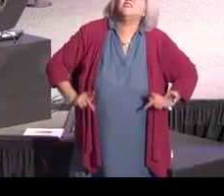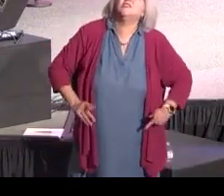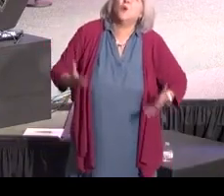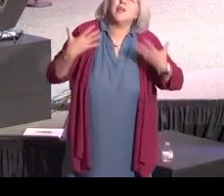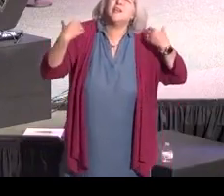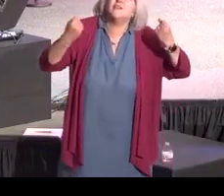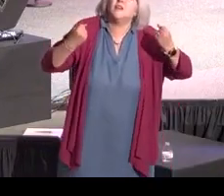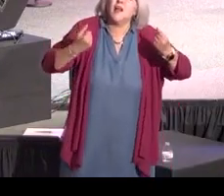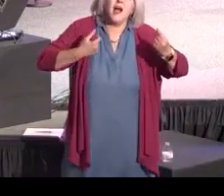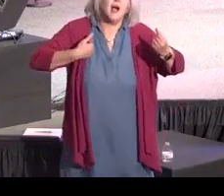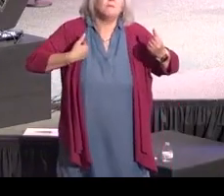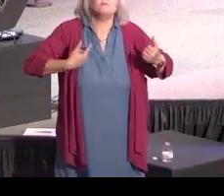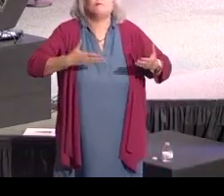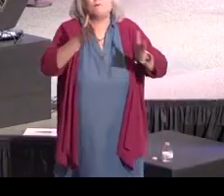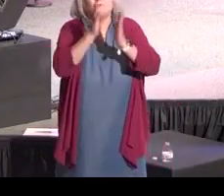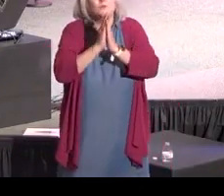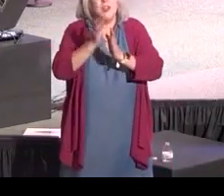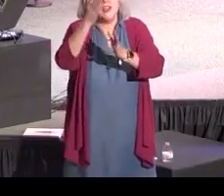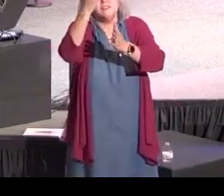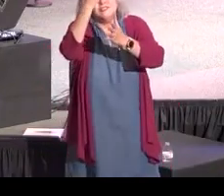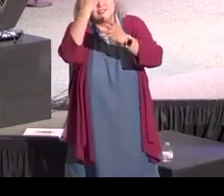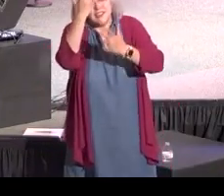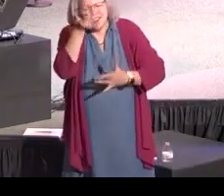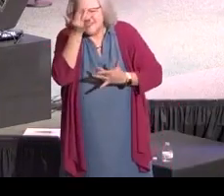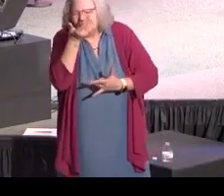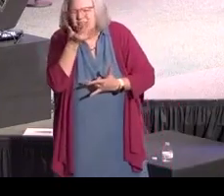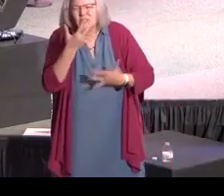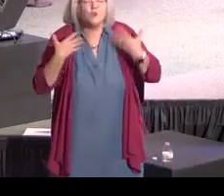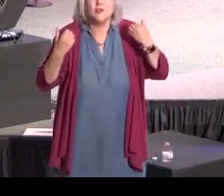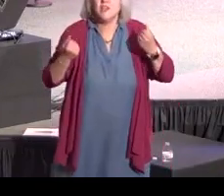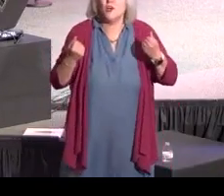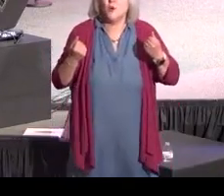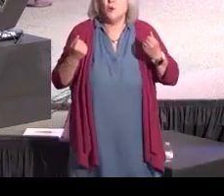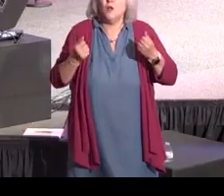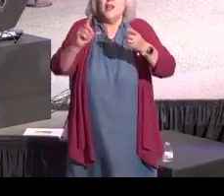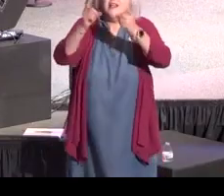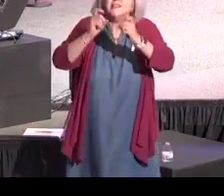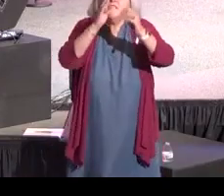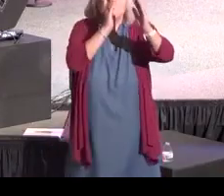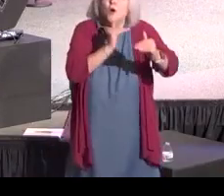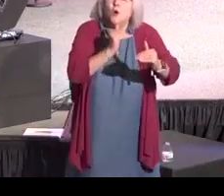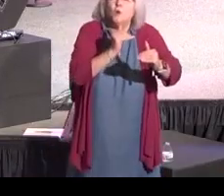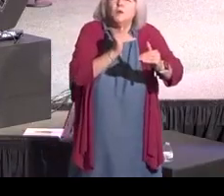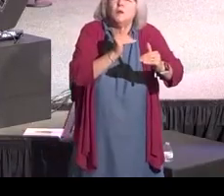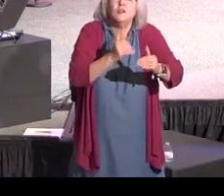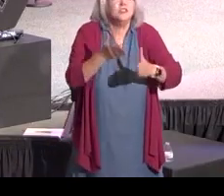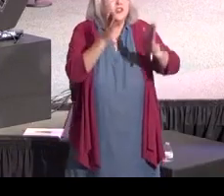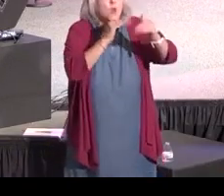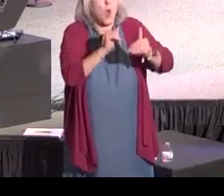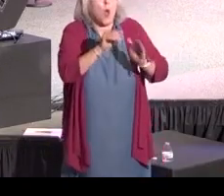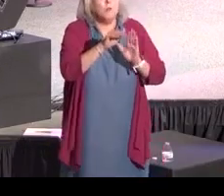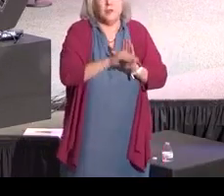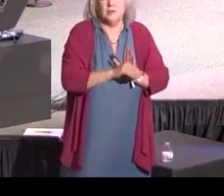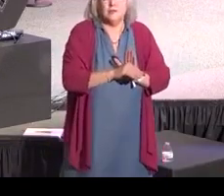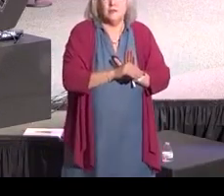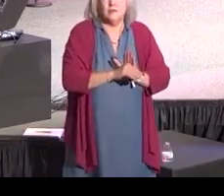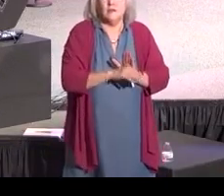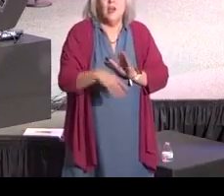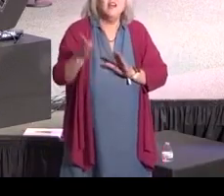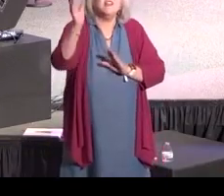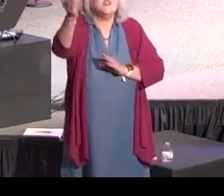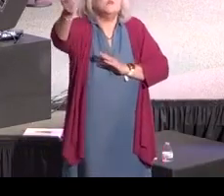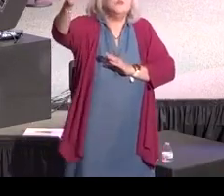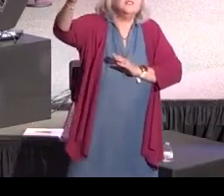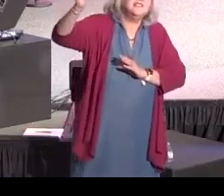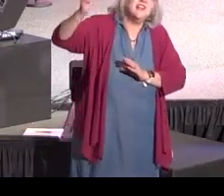I pray that you would heal the sick this morning. I pray that you would bring hope to the hopeless, that you would bring